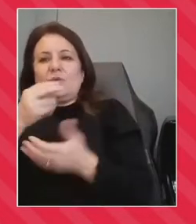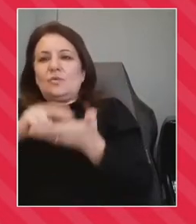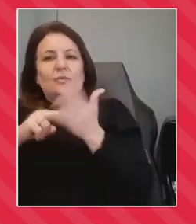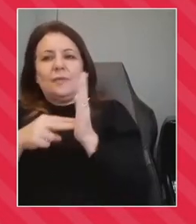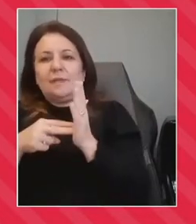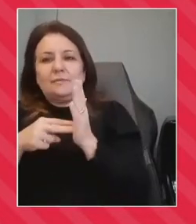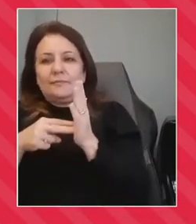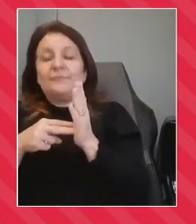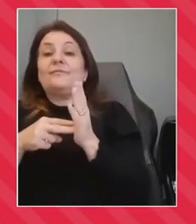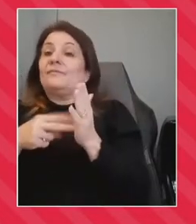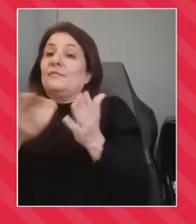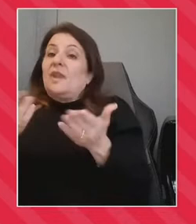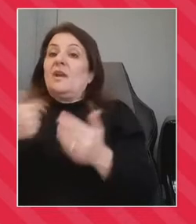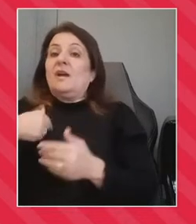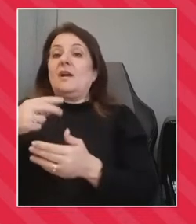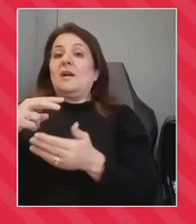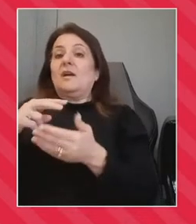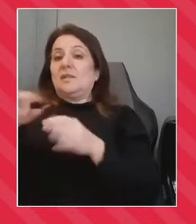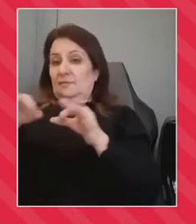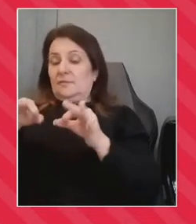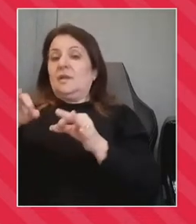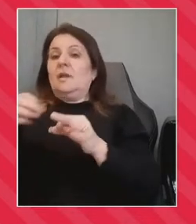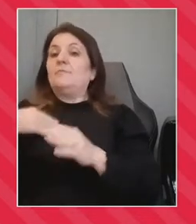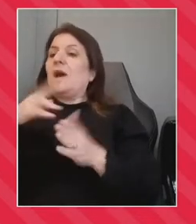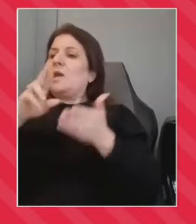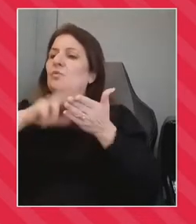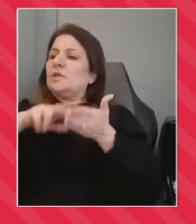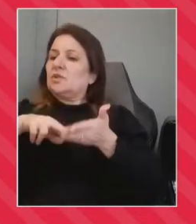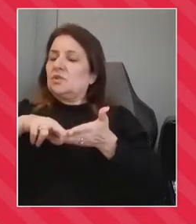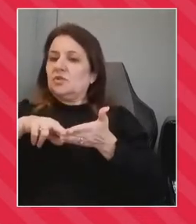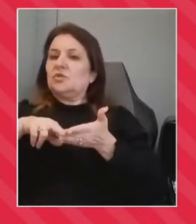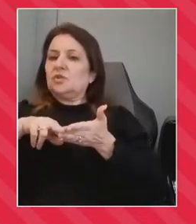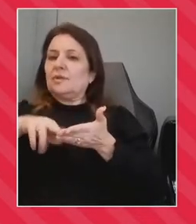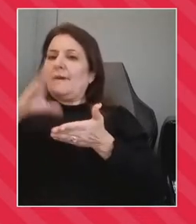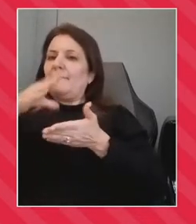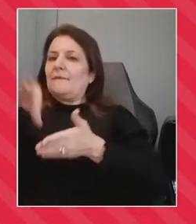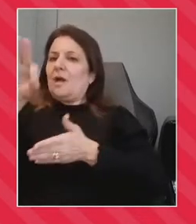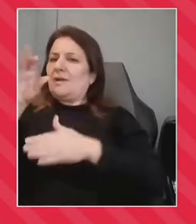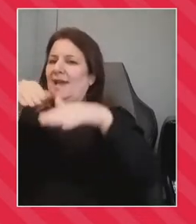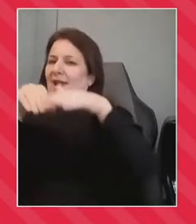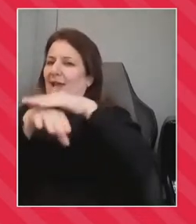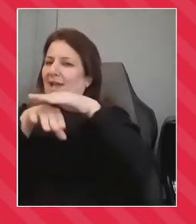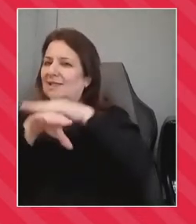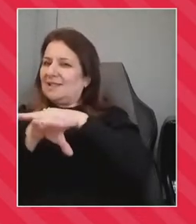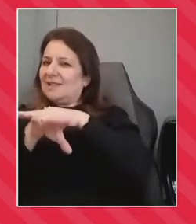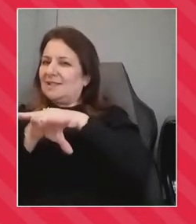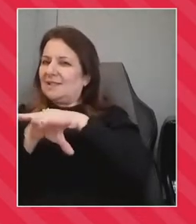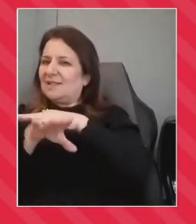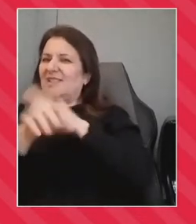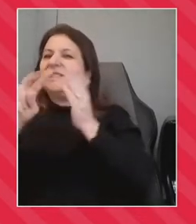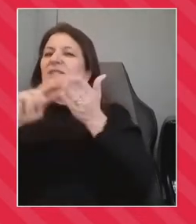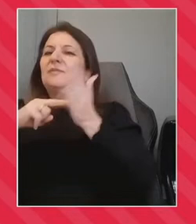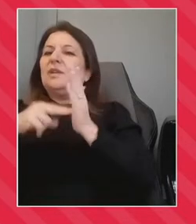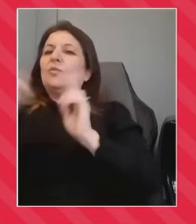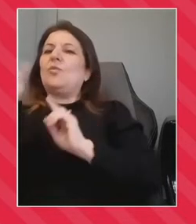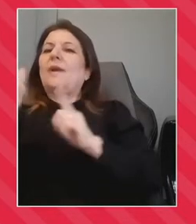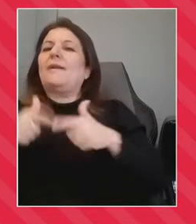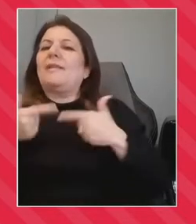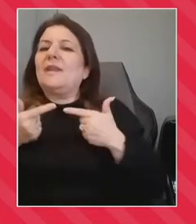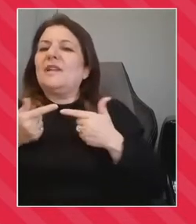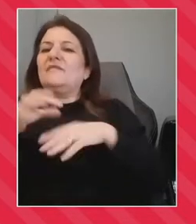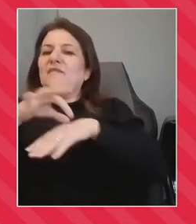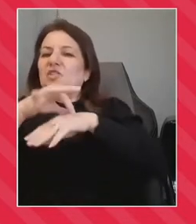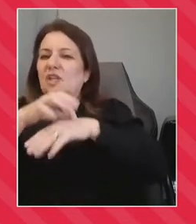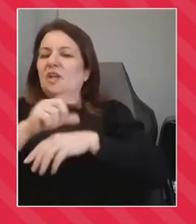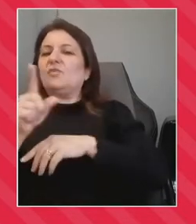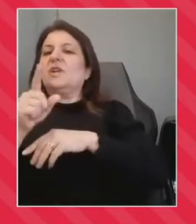I mean by that is that in my research, I find that this access is, of course, geographic and it's financial and it's